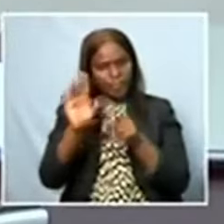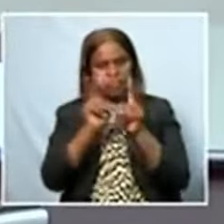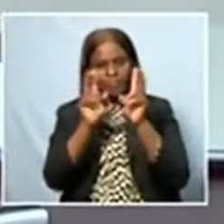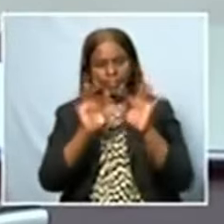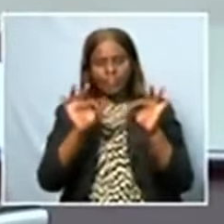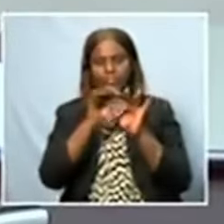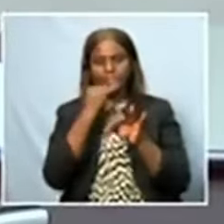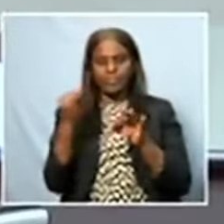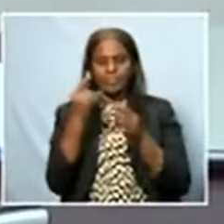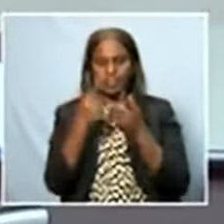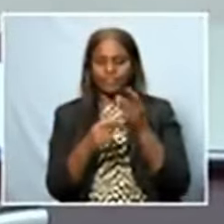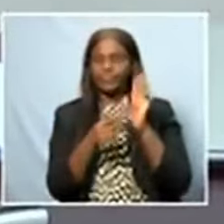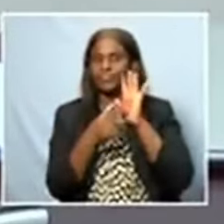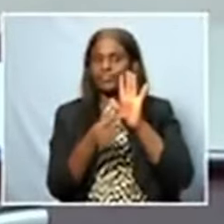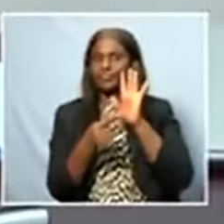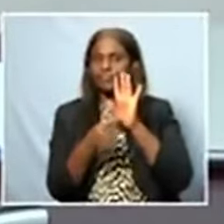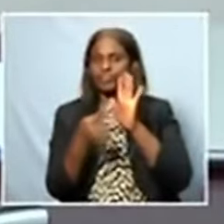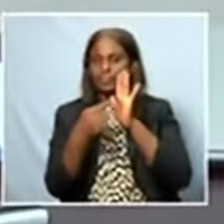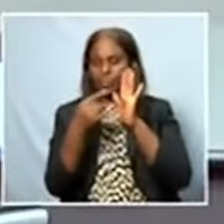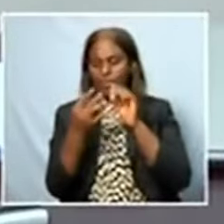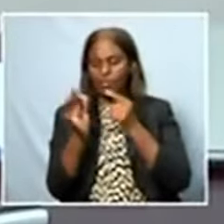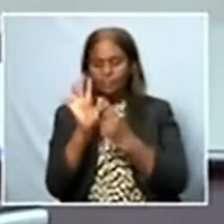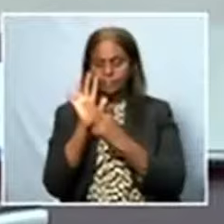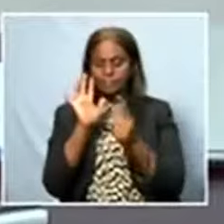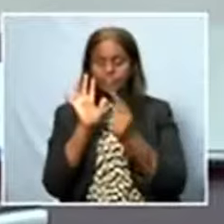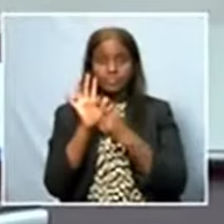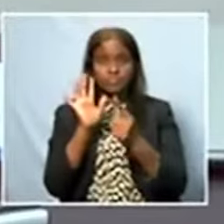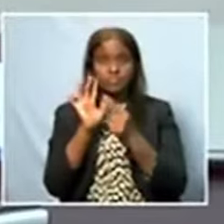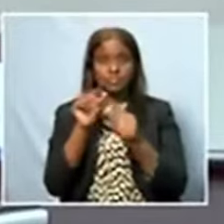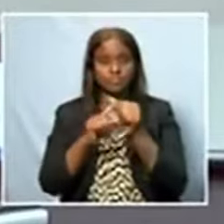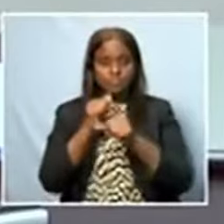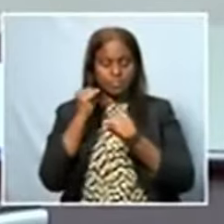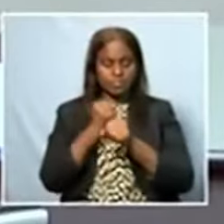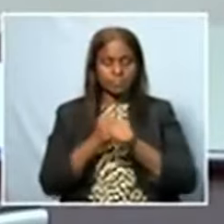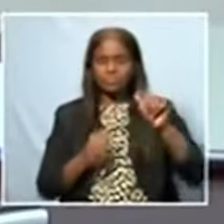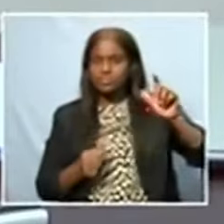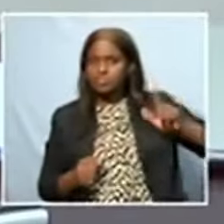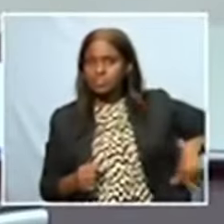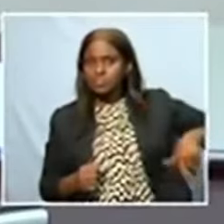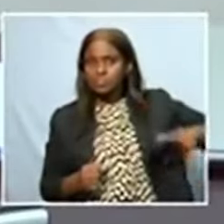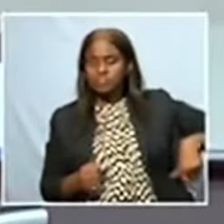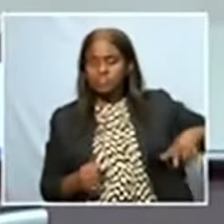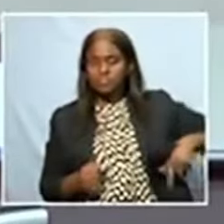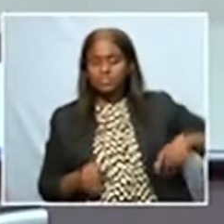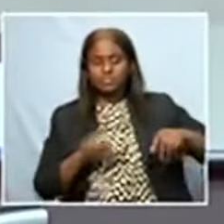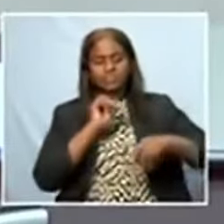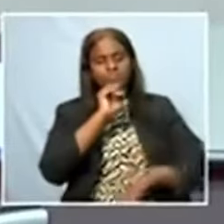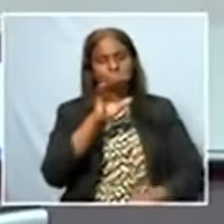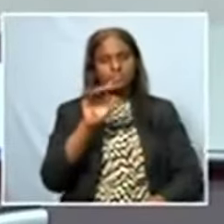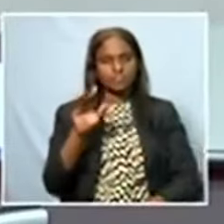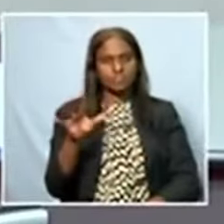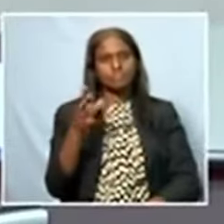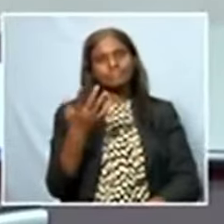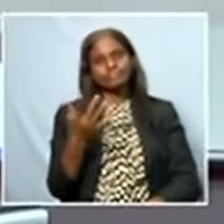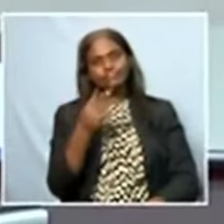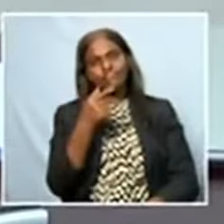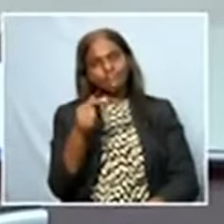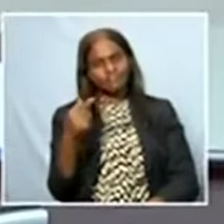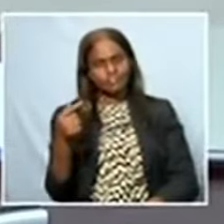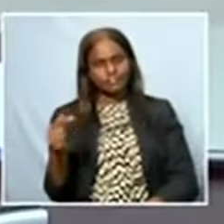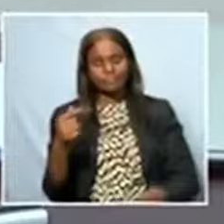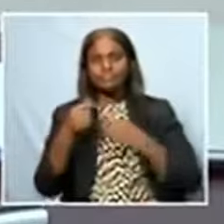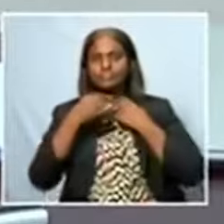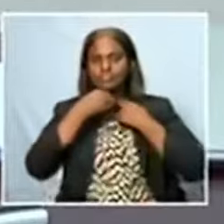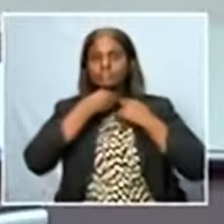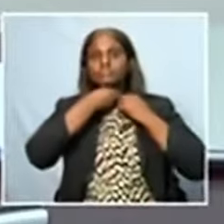issues that has been coming out every year is, among others, the delay in disposing of perishable goods.